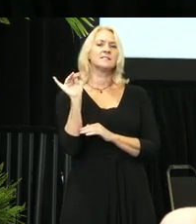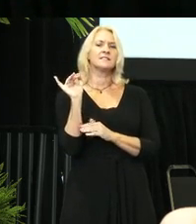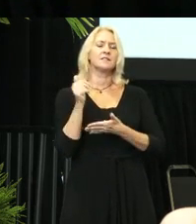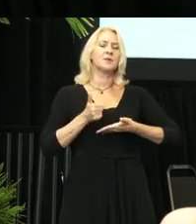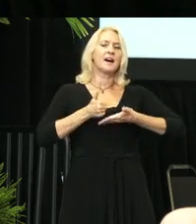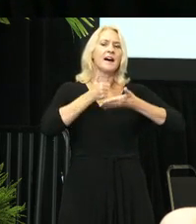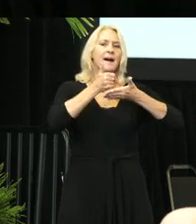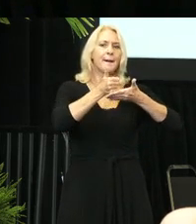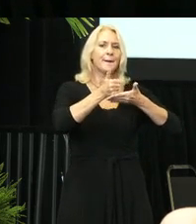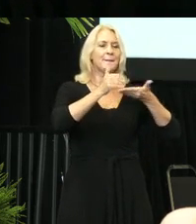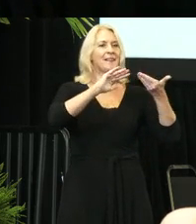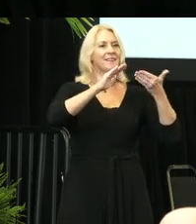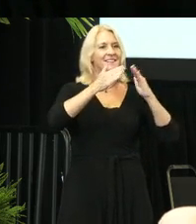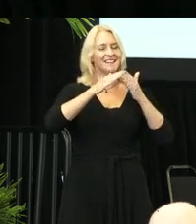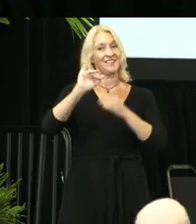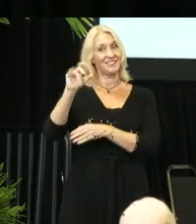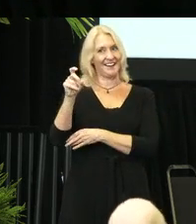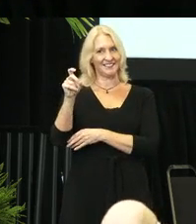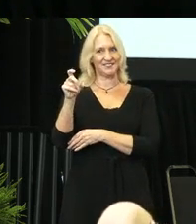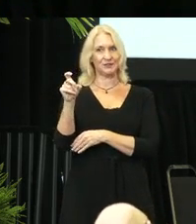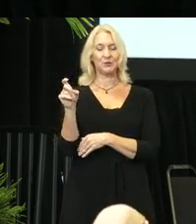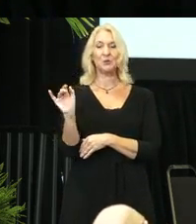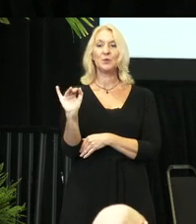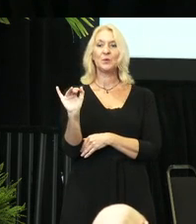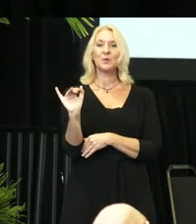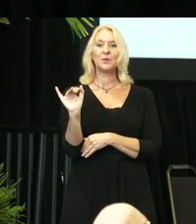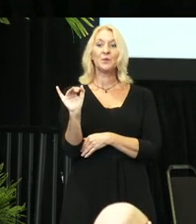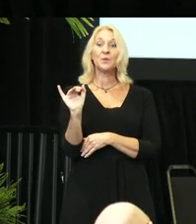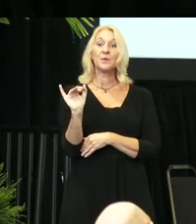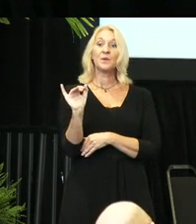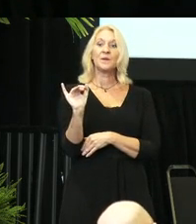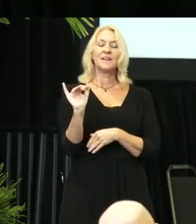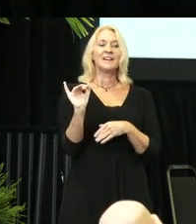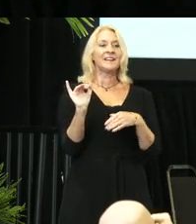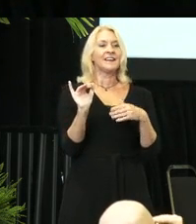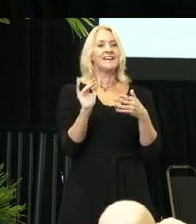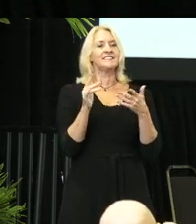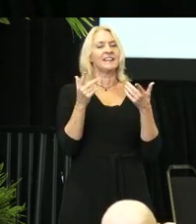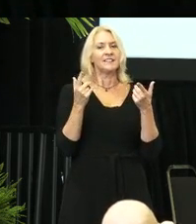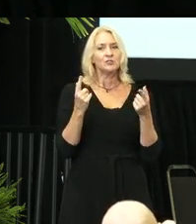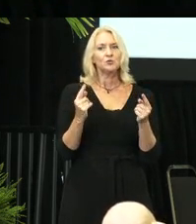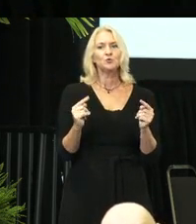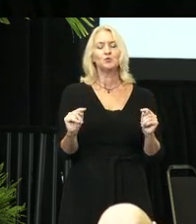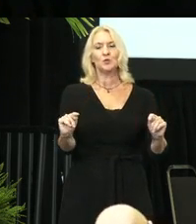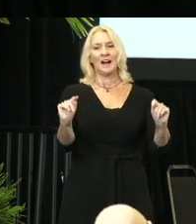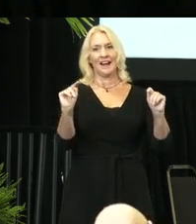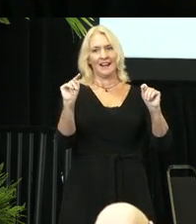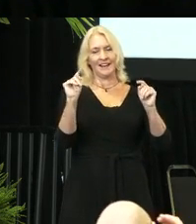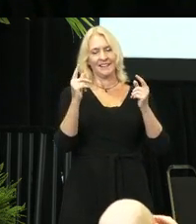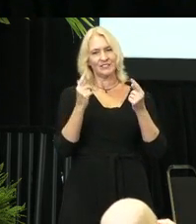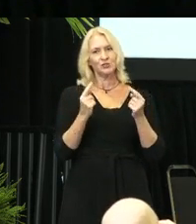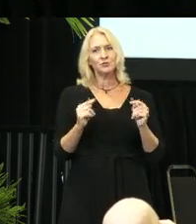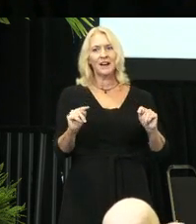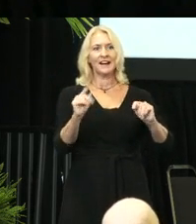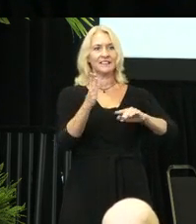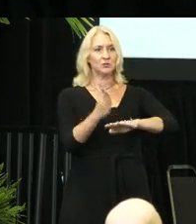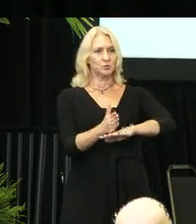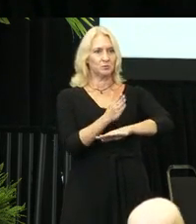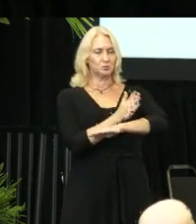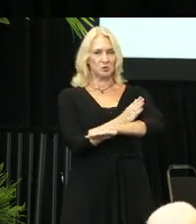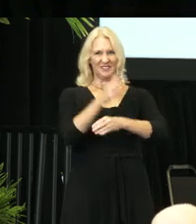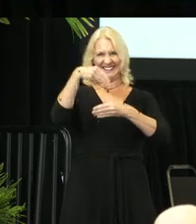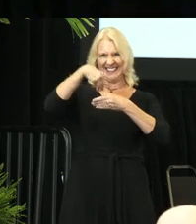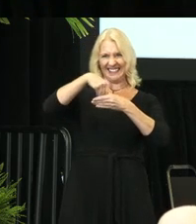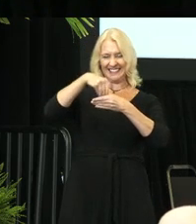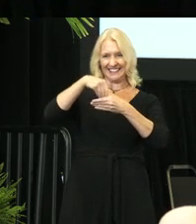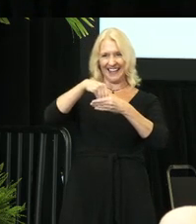our city of Jacksonville as they try and strive to revitalize the inner urban core. And